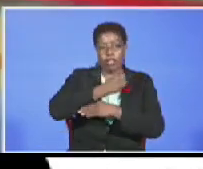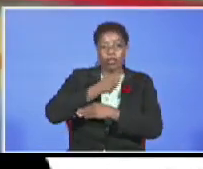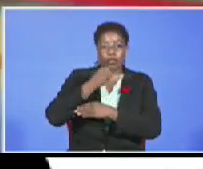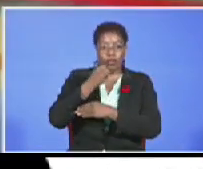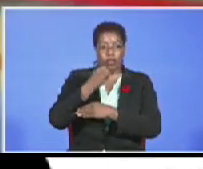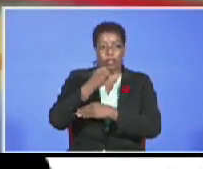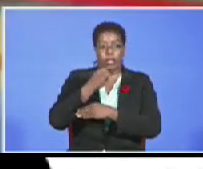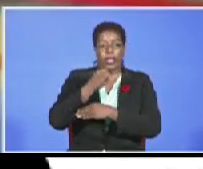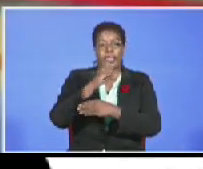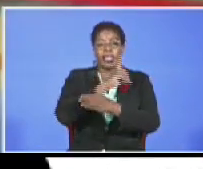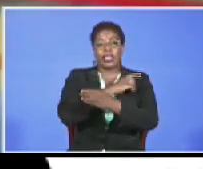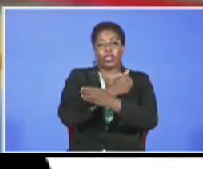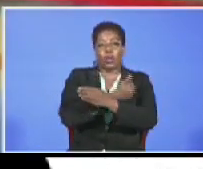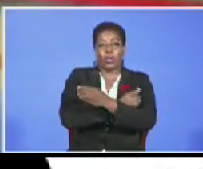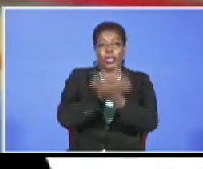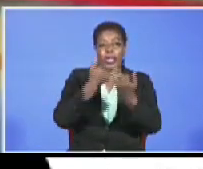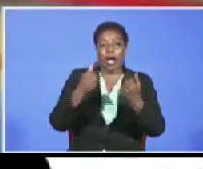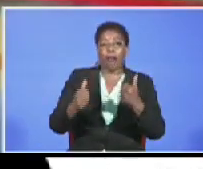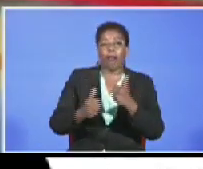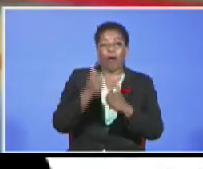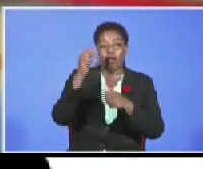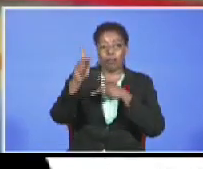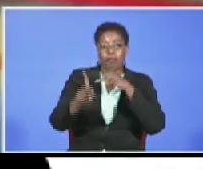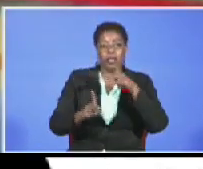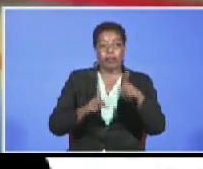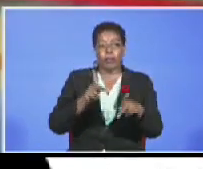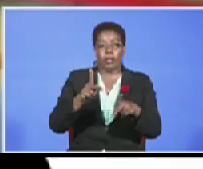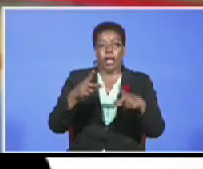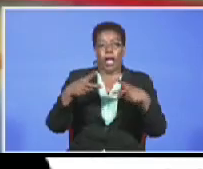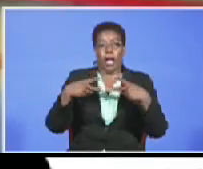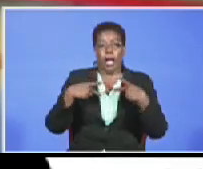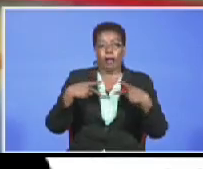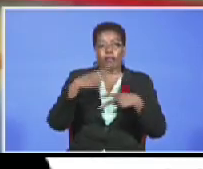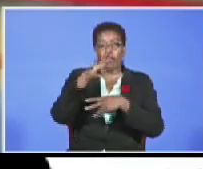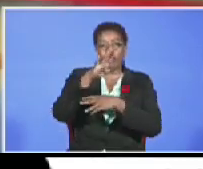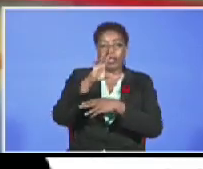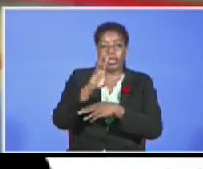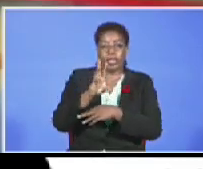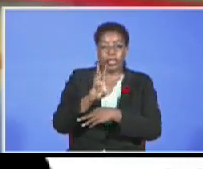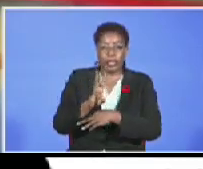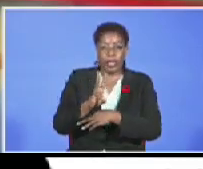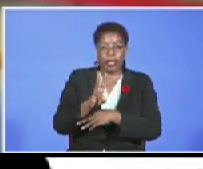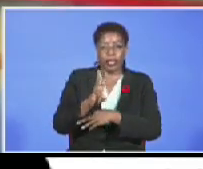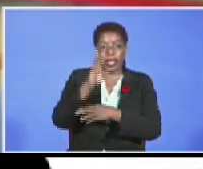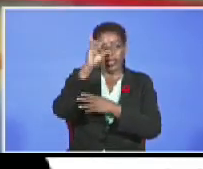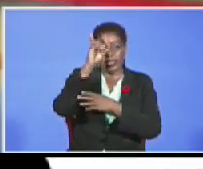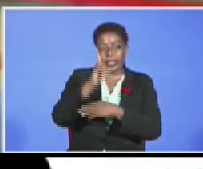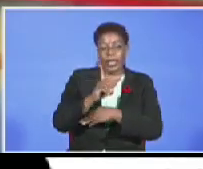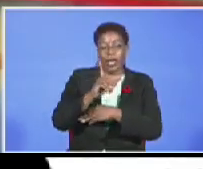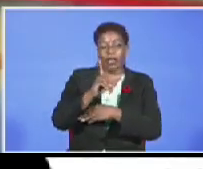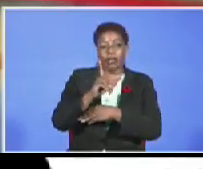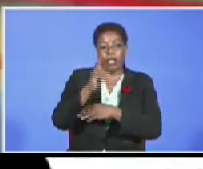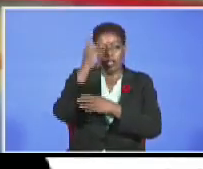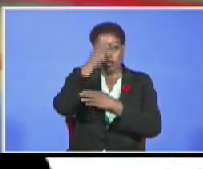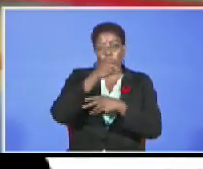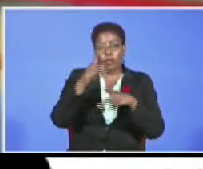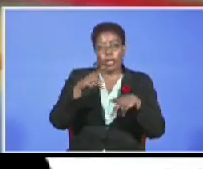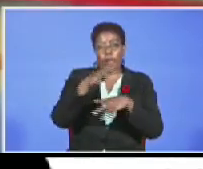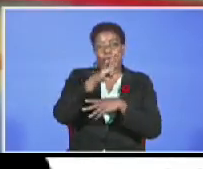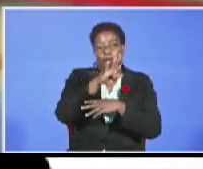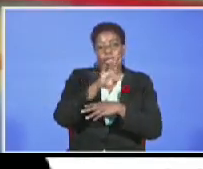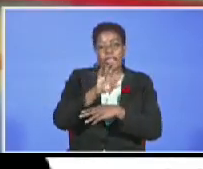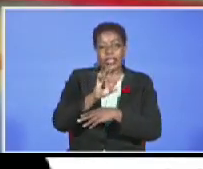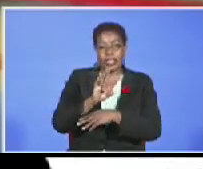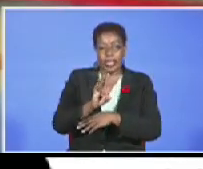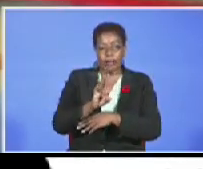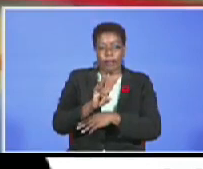chromosomal disorder. Now, most people, typical people, have 46. A person with Down syndrome has 47.